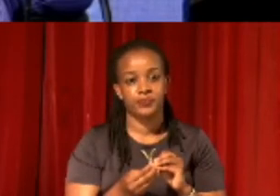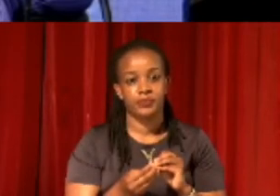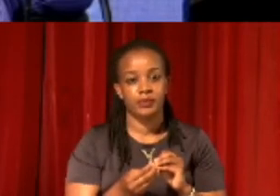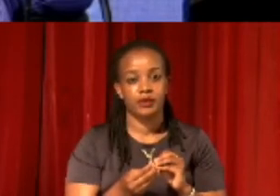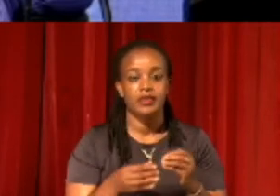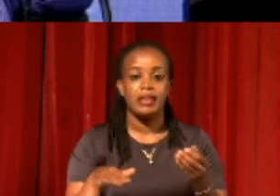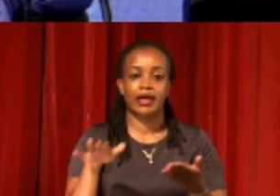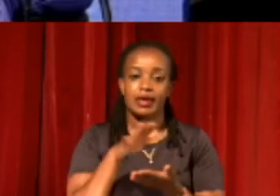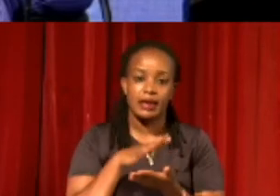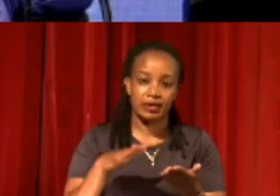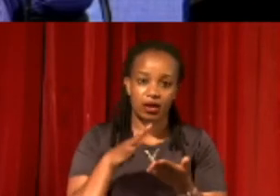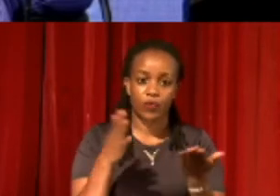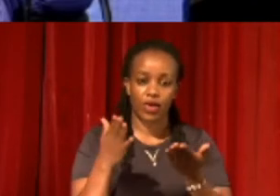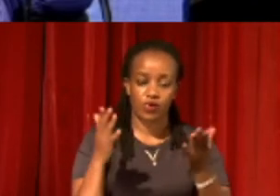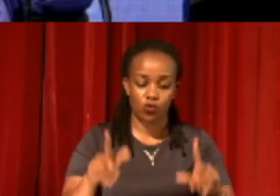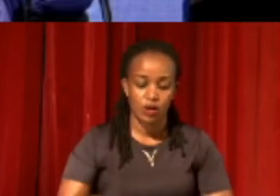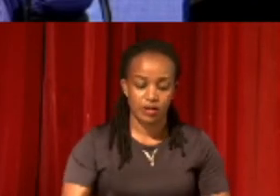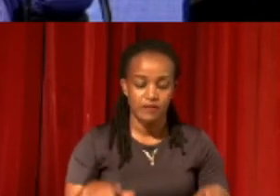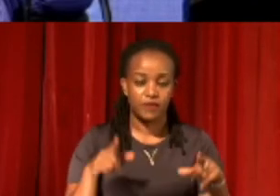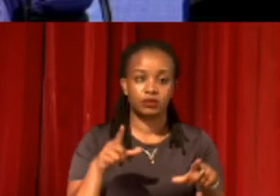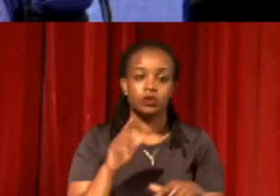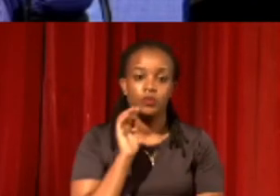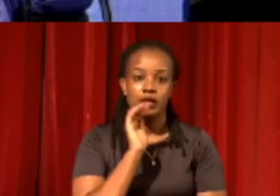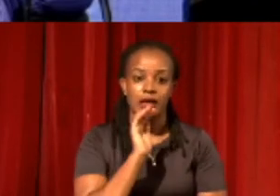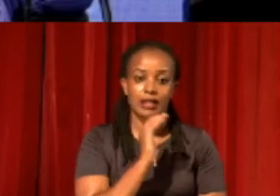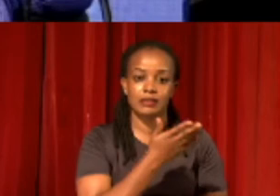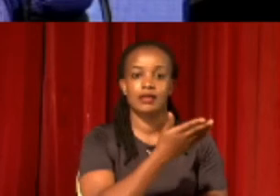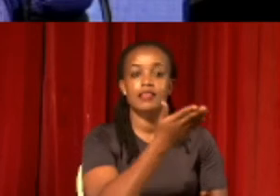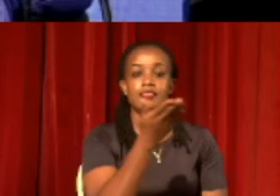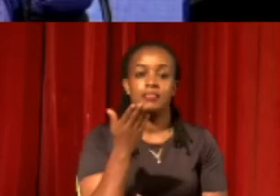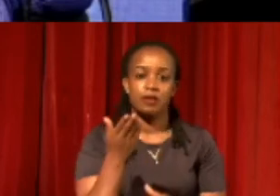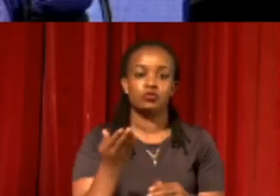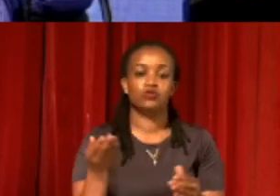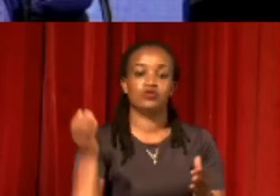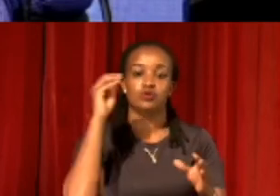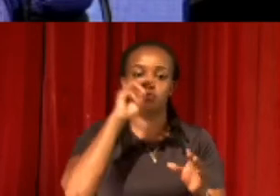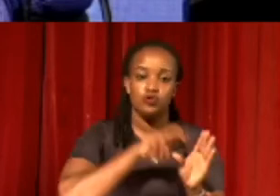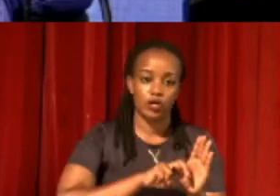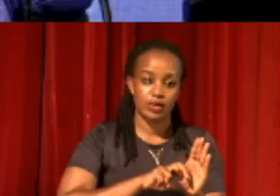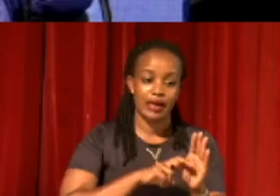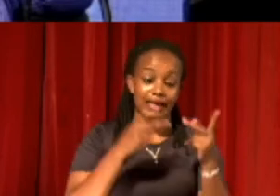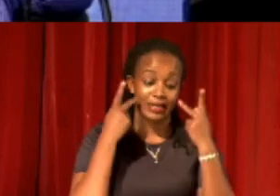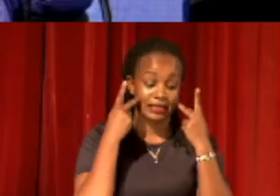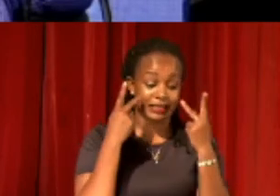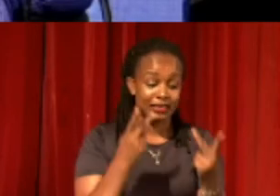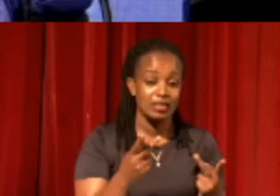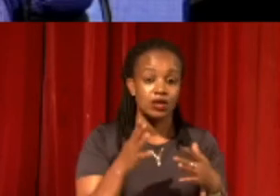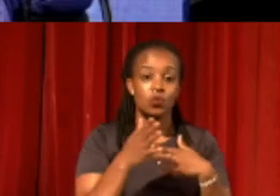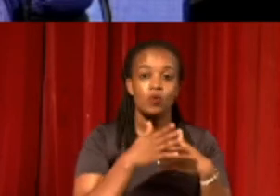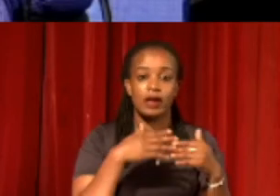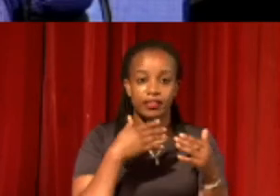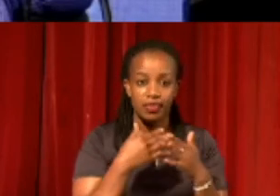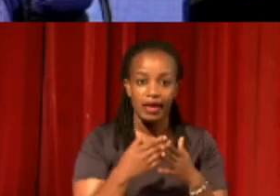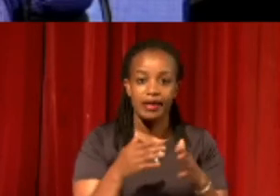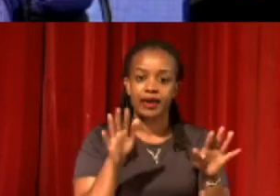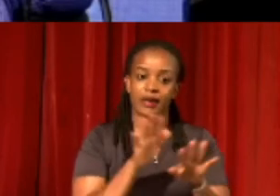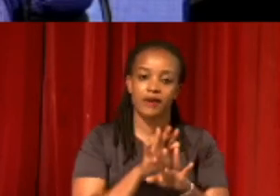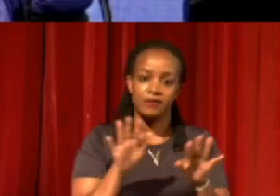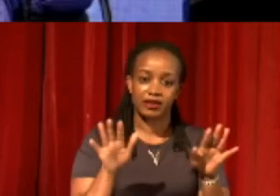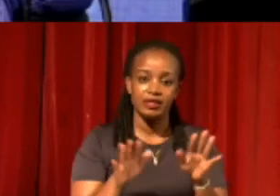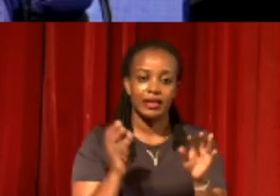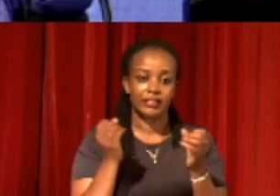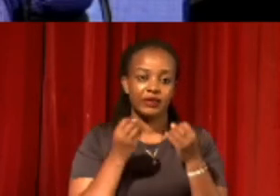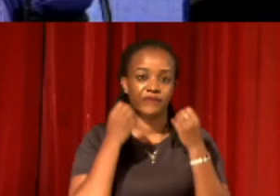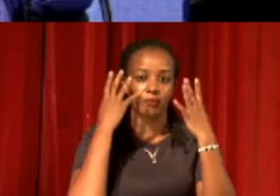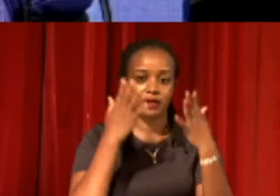Yeah. So we are asking them also to log in and just ensure that the data that is there, so that when you're communicating to you, we are able to reach